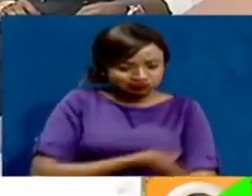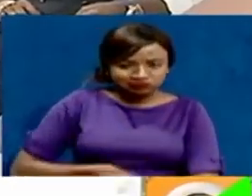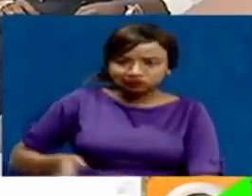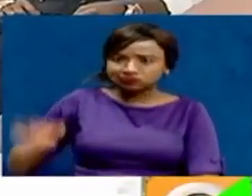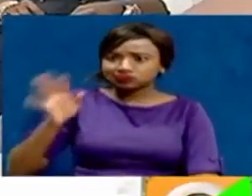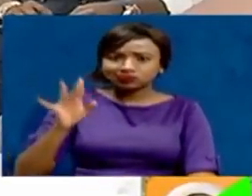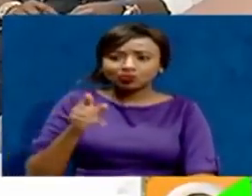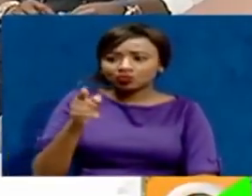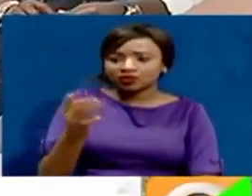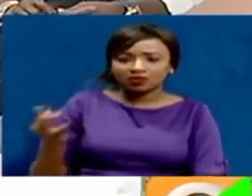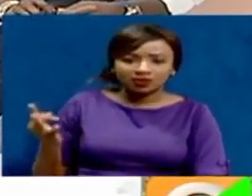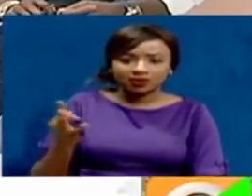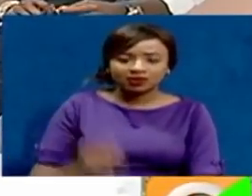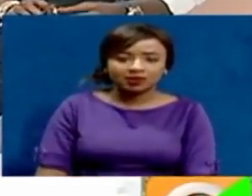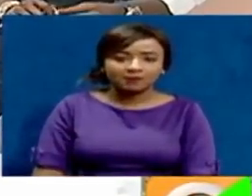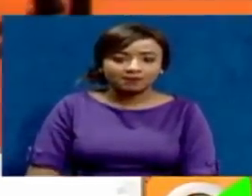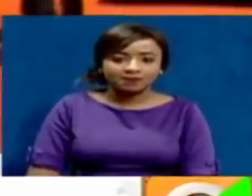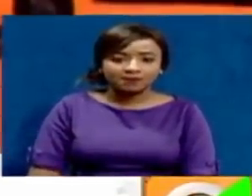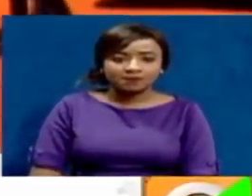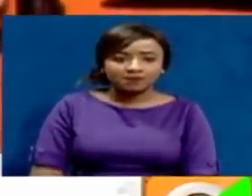for two of the three senators.